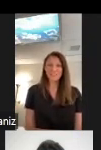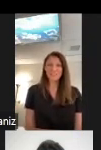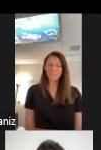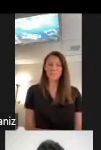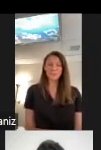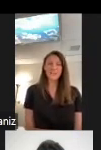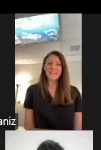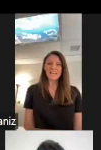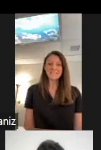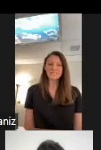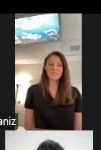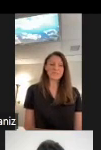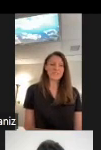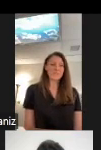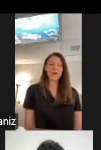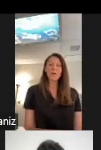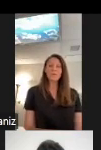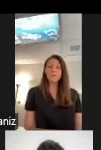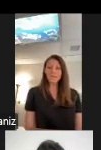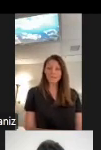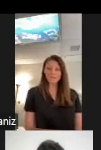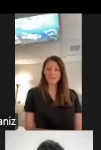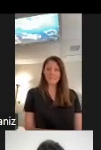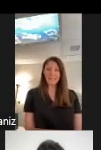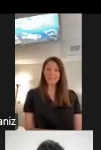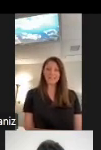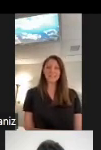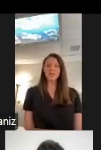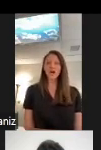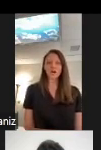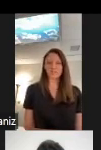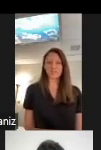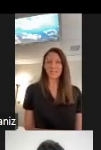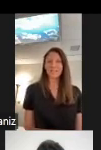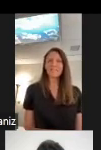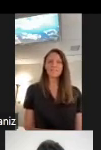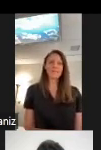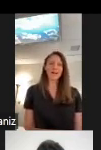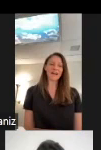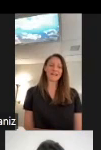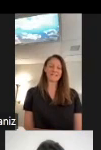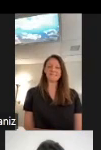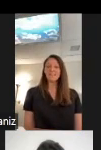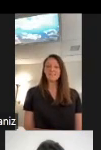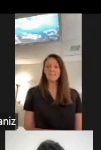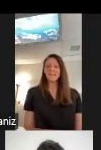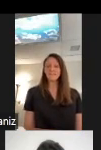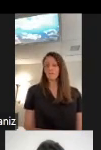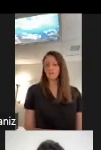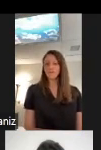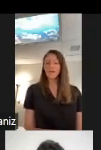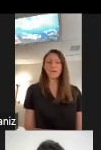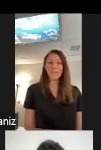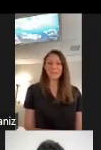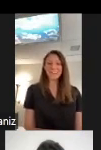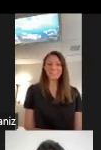throw into the pool and you tell him, I only want you to get the cars and leave behind the